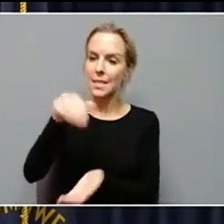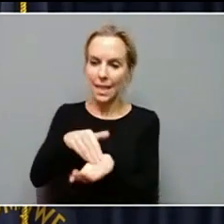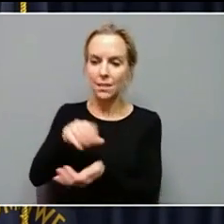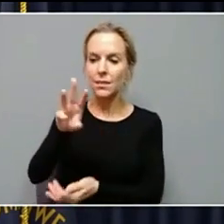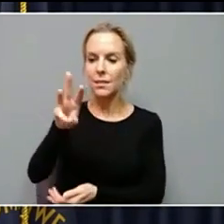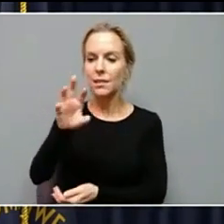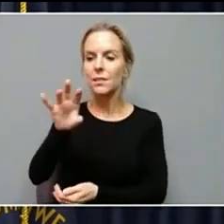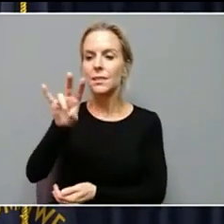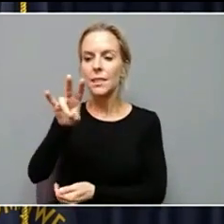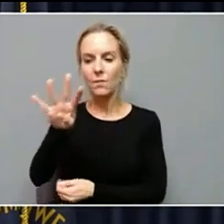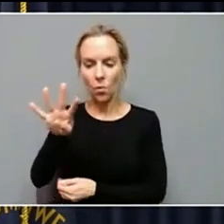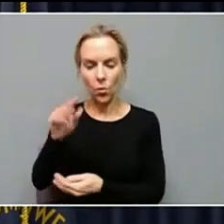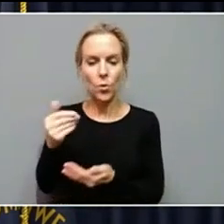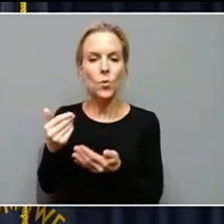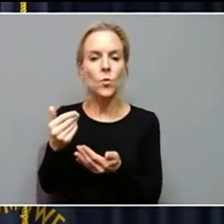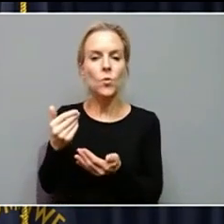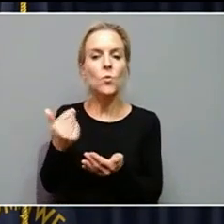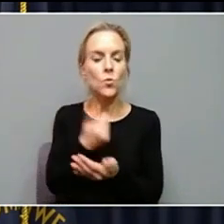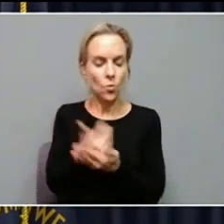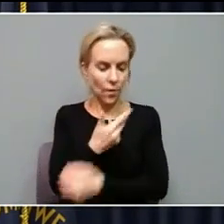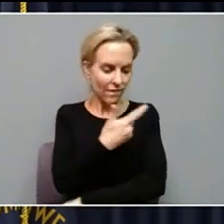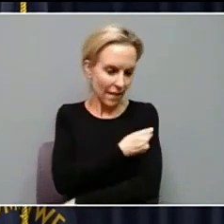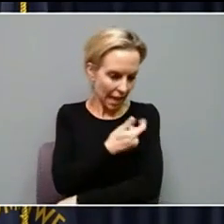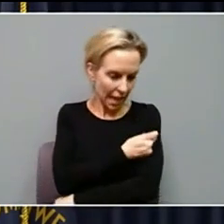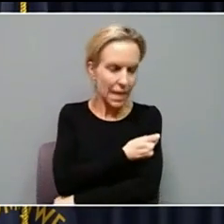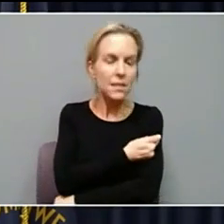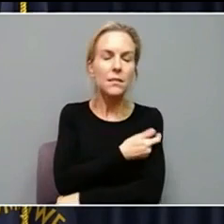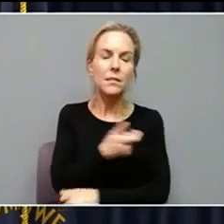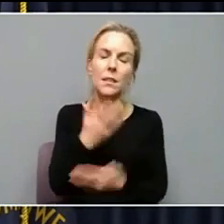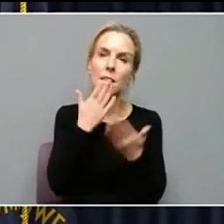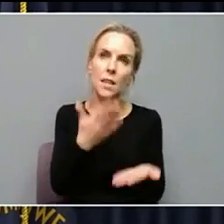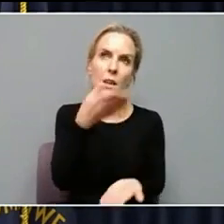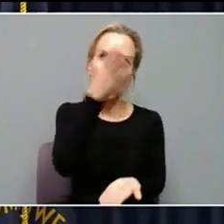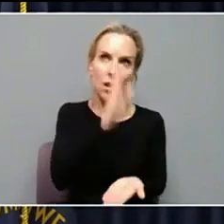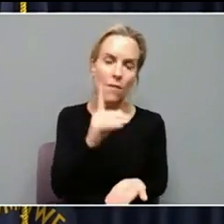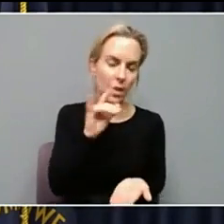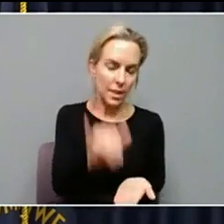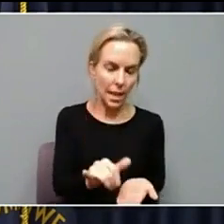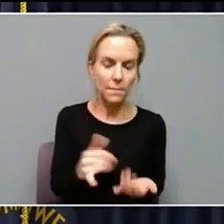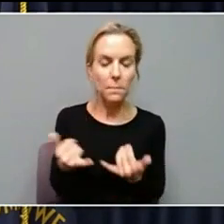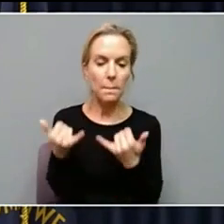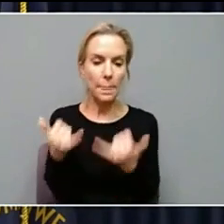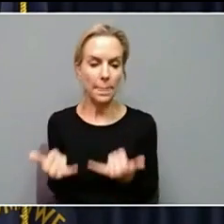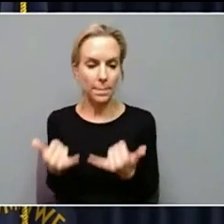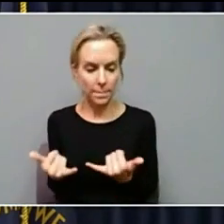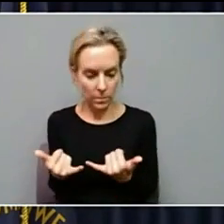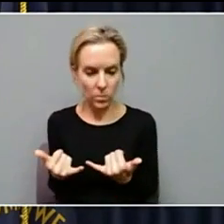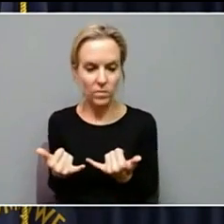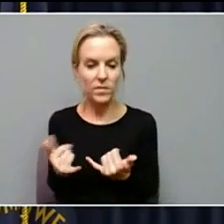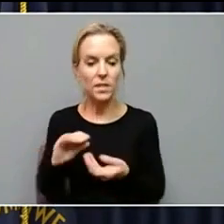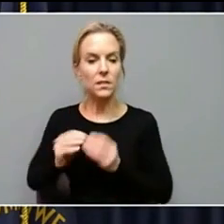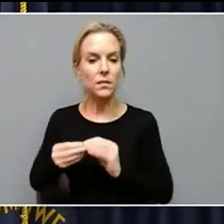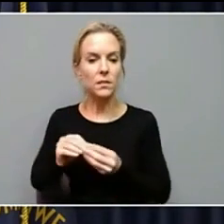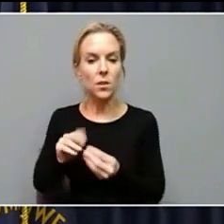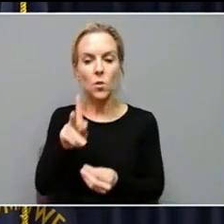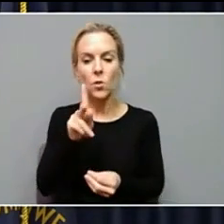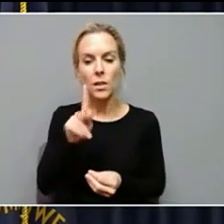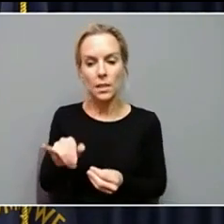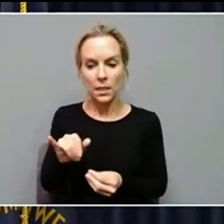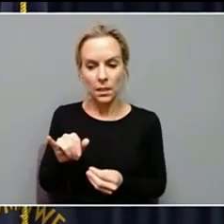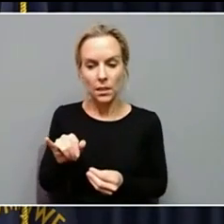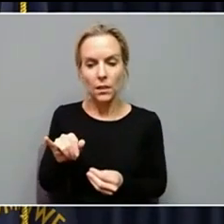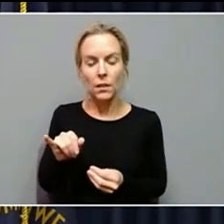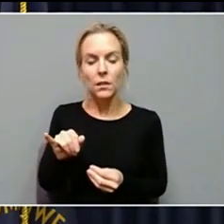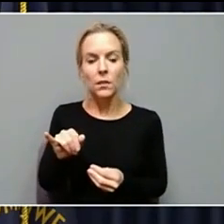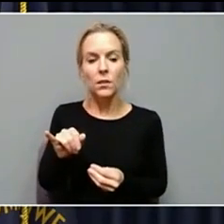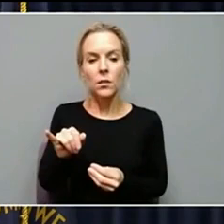6,674 new vaccinations. We thank God for that. Now our number of Kentuckians, at least one shot of